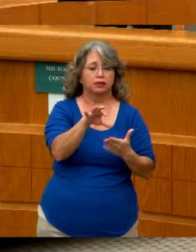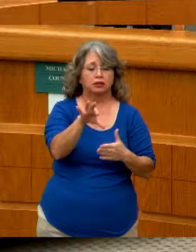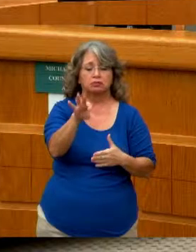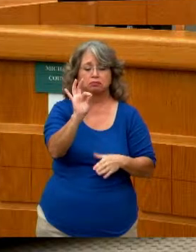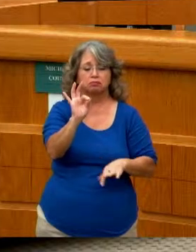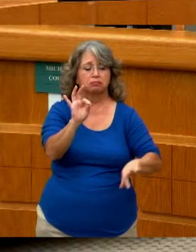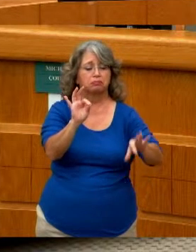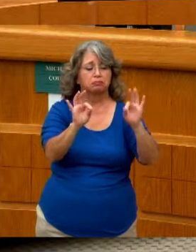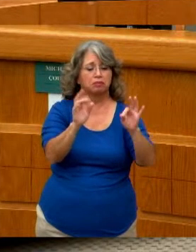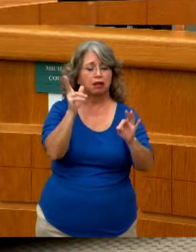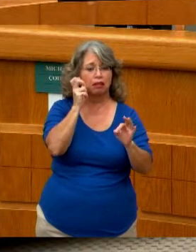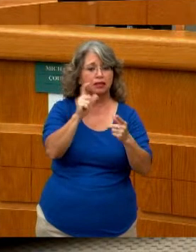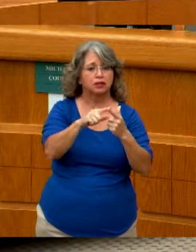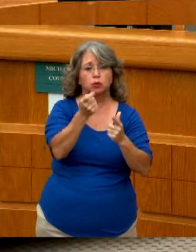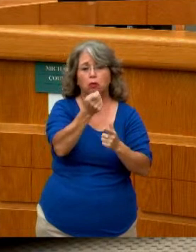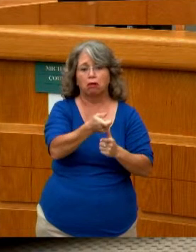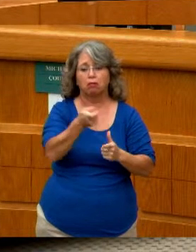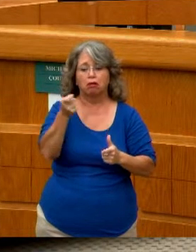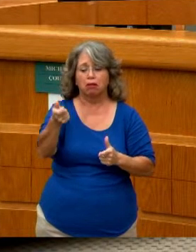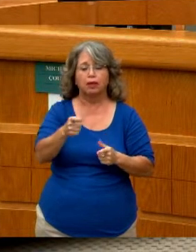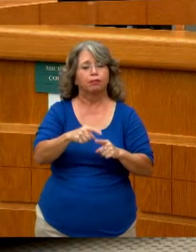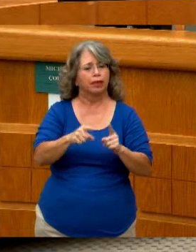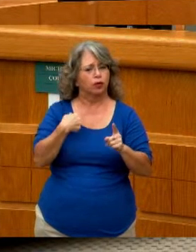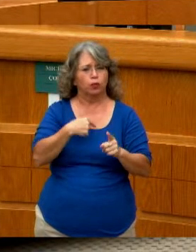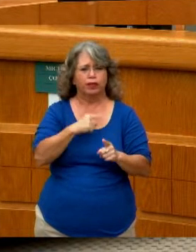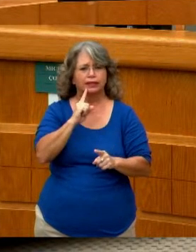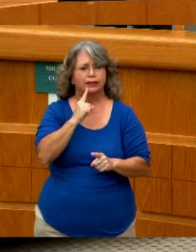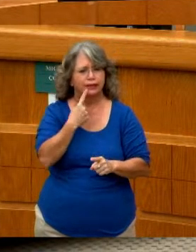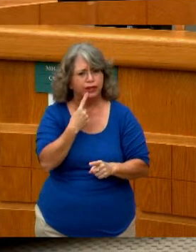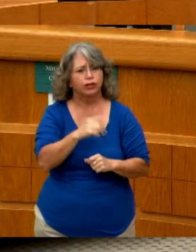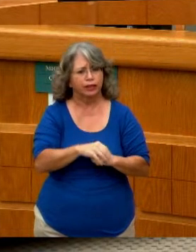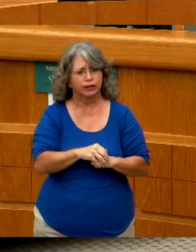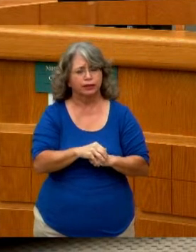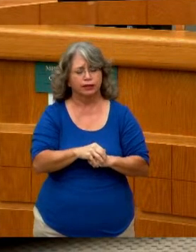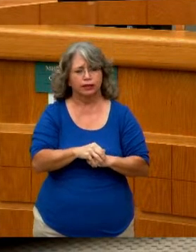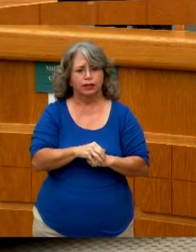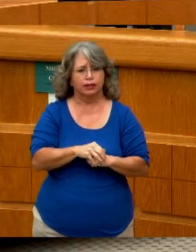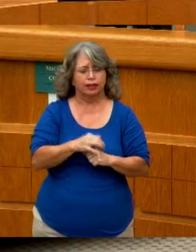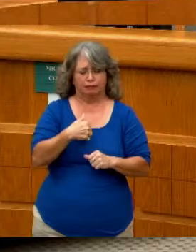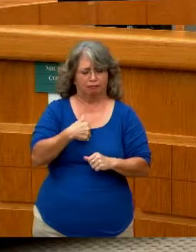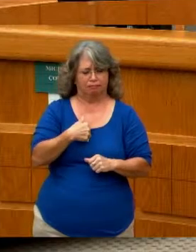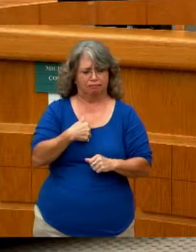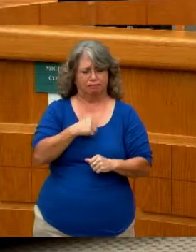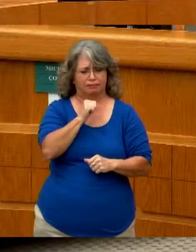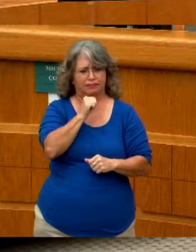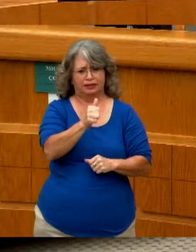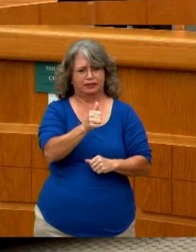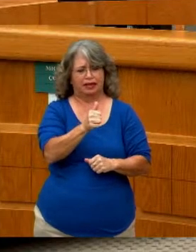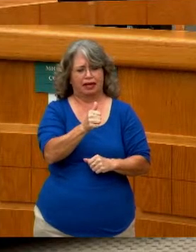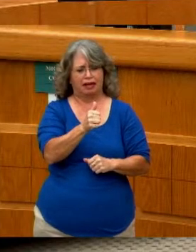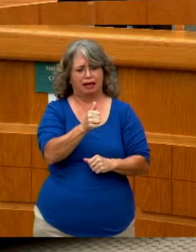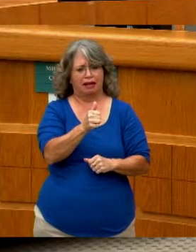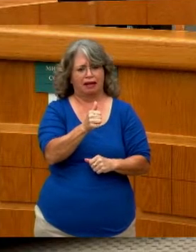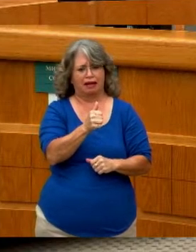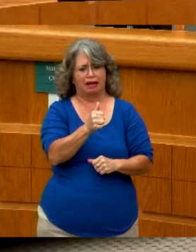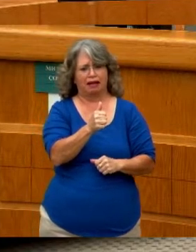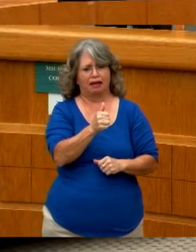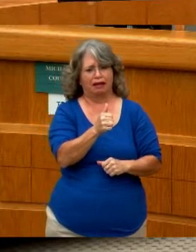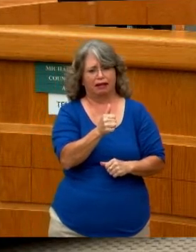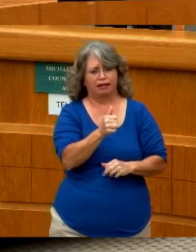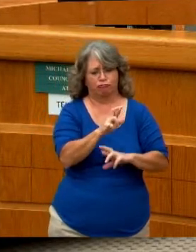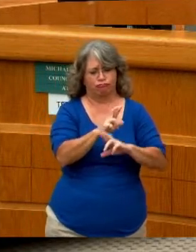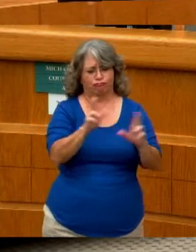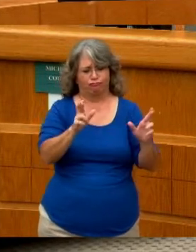just picking and choosing what they wanted to hear, but we're sincere about our effort. There's no interest whatsoever on my part or the judge's